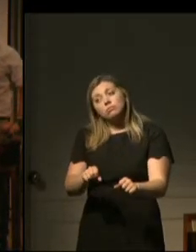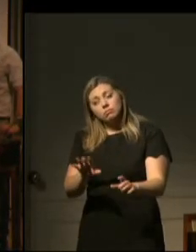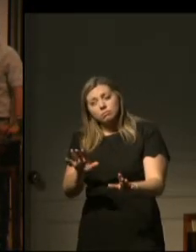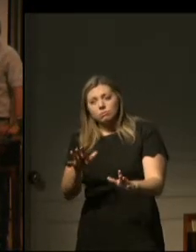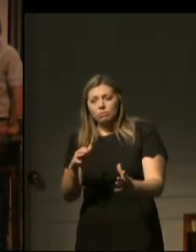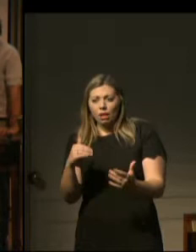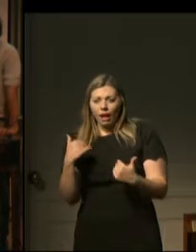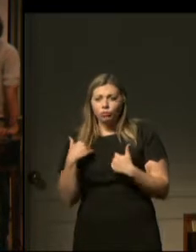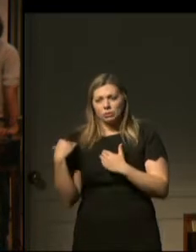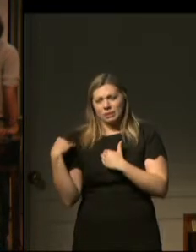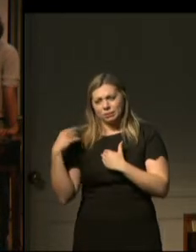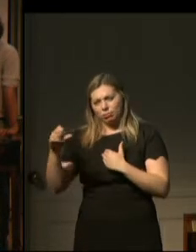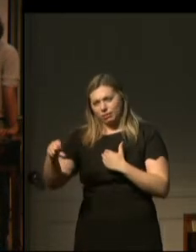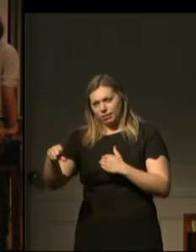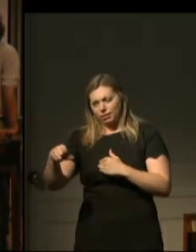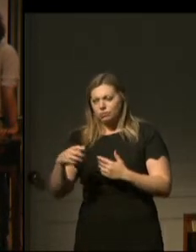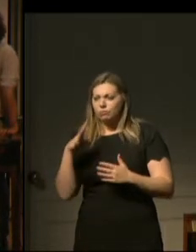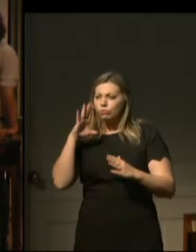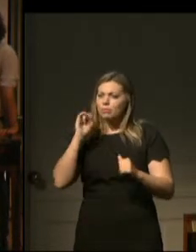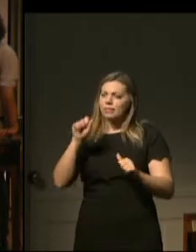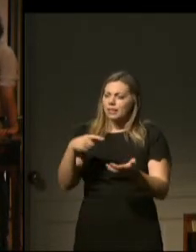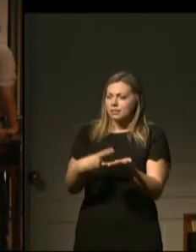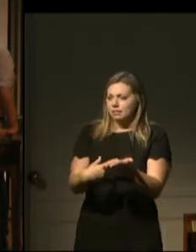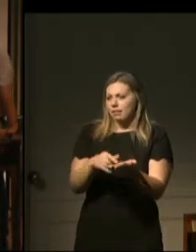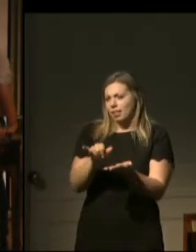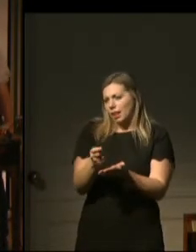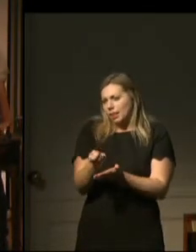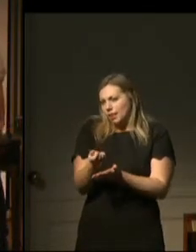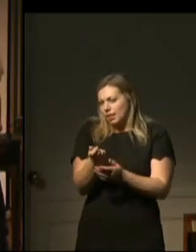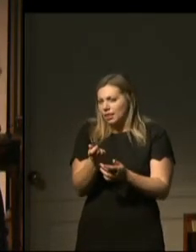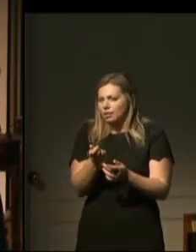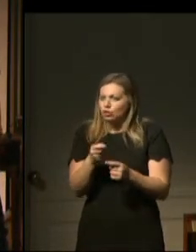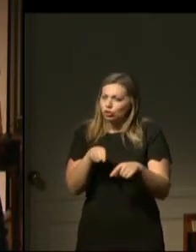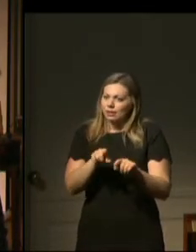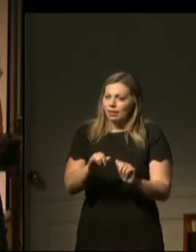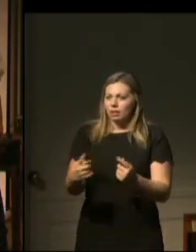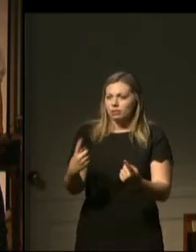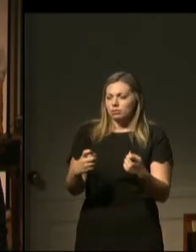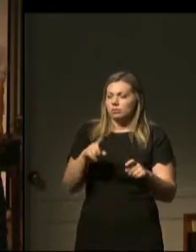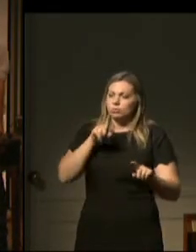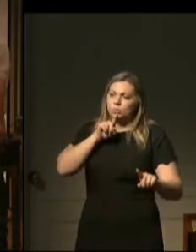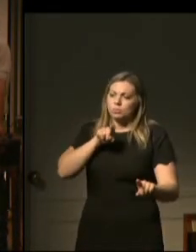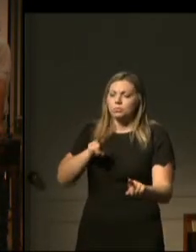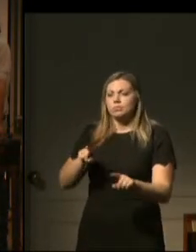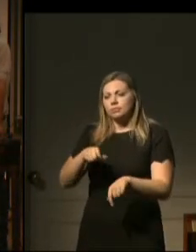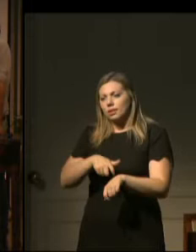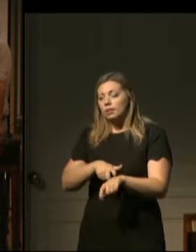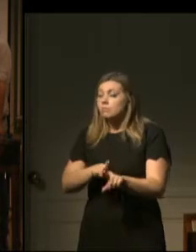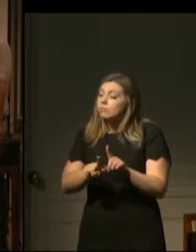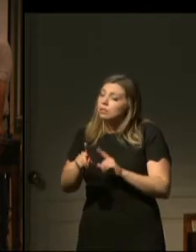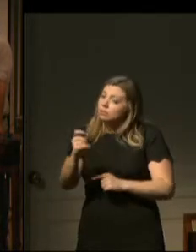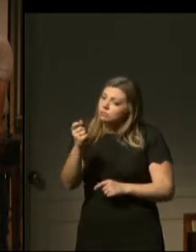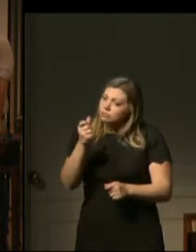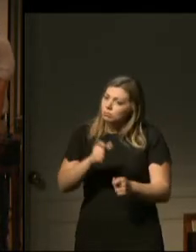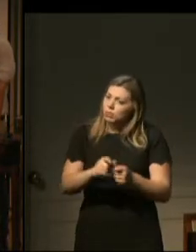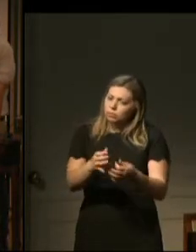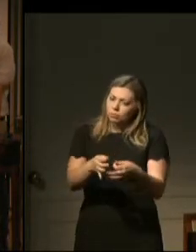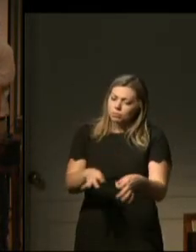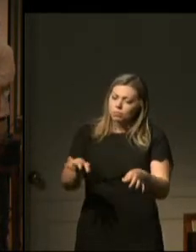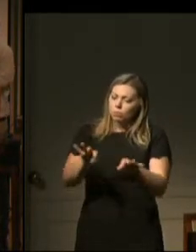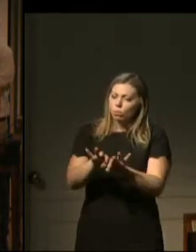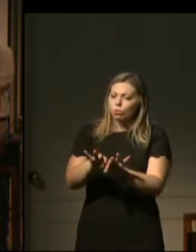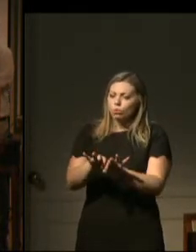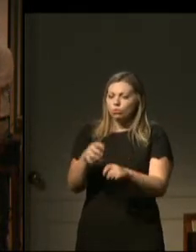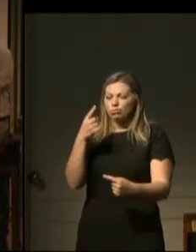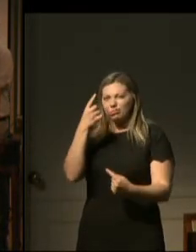responsibilities, and hopefully we'll get a chance to talk about that a little bit in the Q&A section, but it's really important that as you think